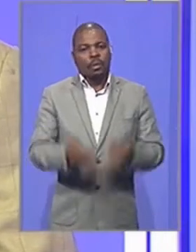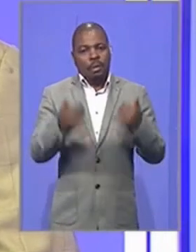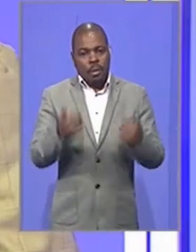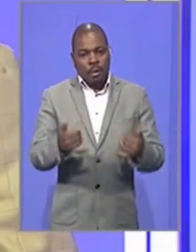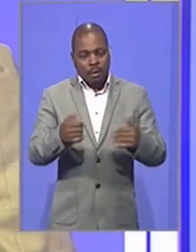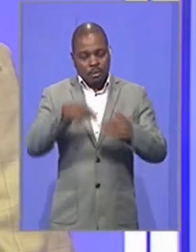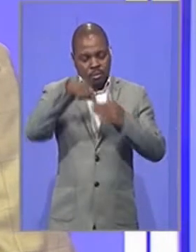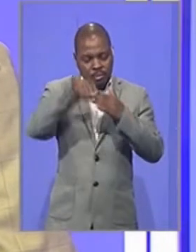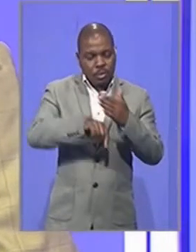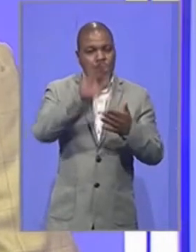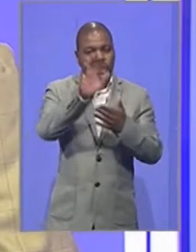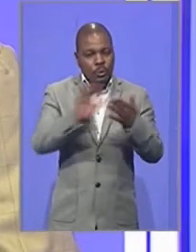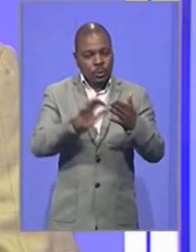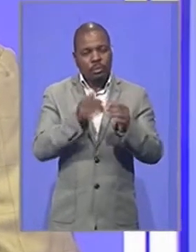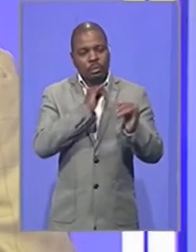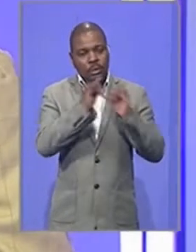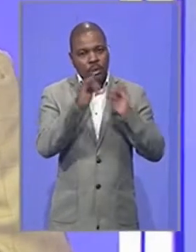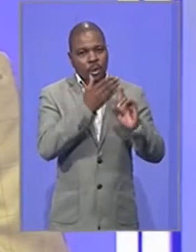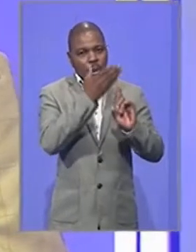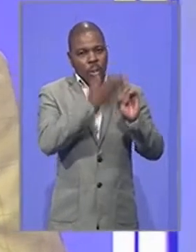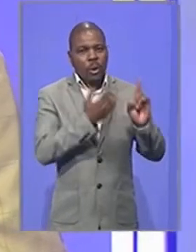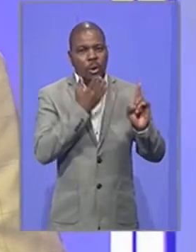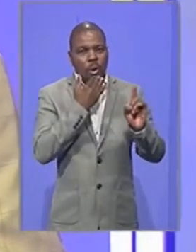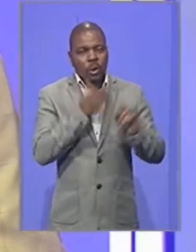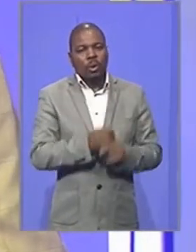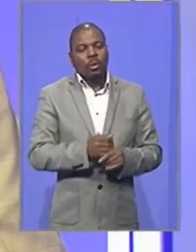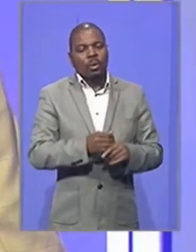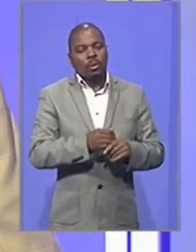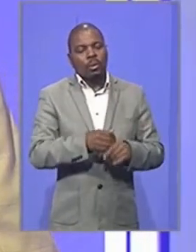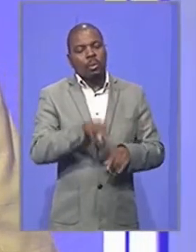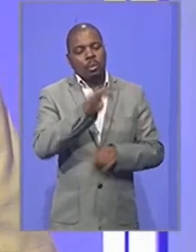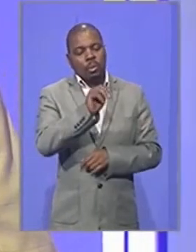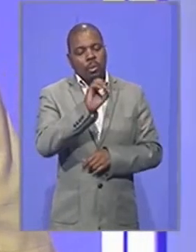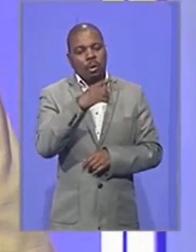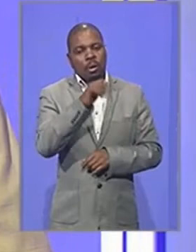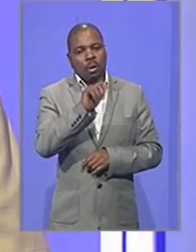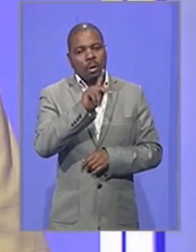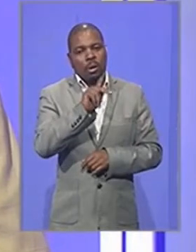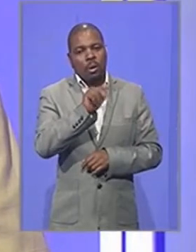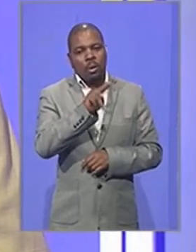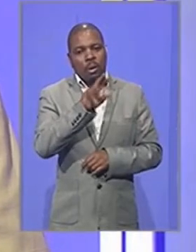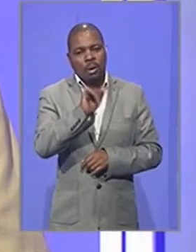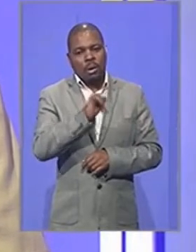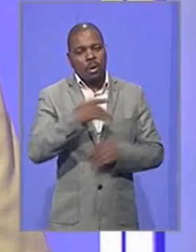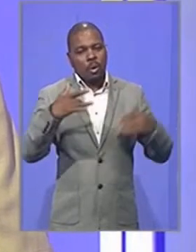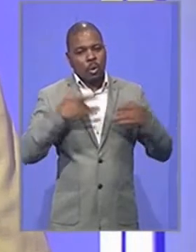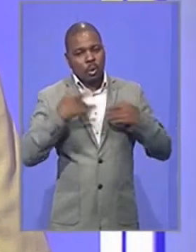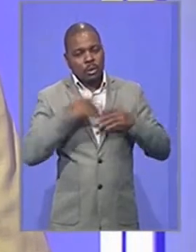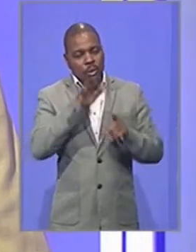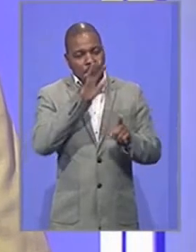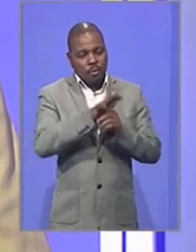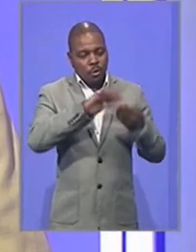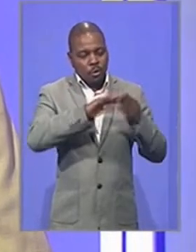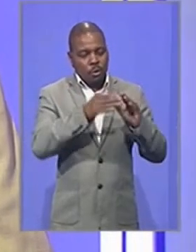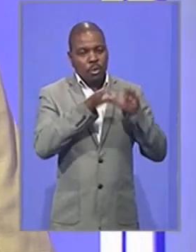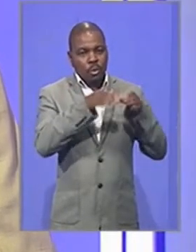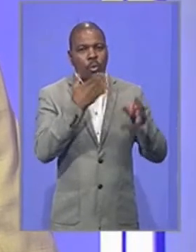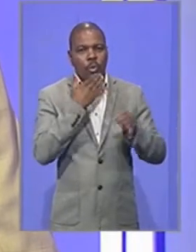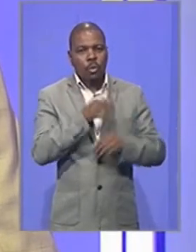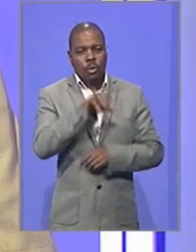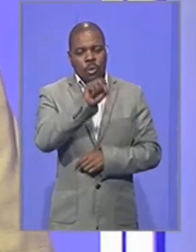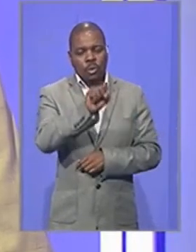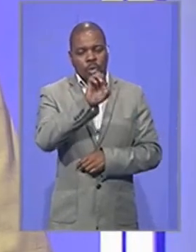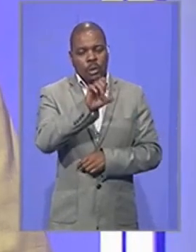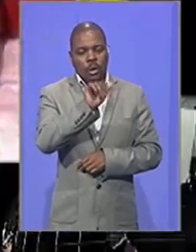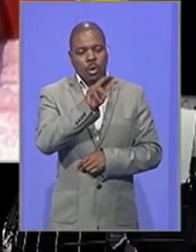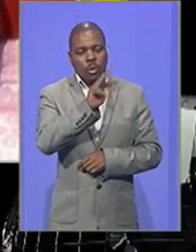aga go ahla-ahla bothata jo go ya pele re ikgokaganya le modulasetulo wa Mogalakwena Concerned and Affected Communities Motlatšo Selomo